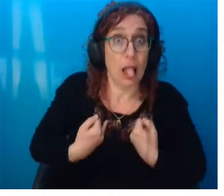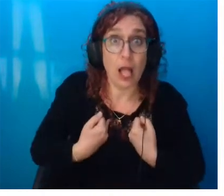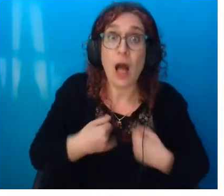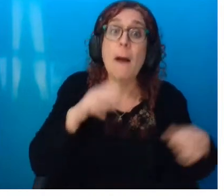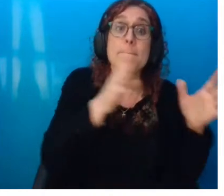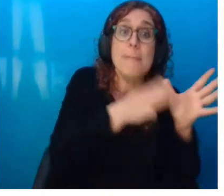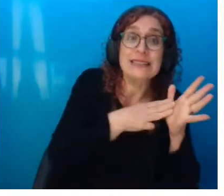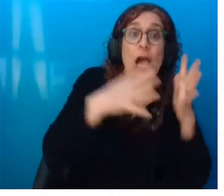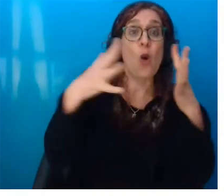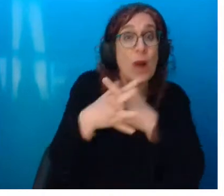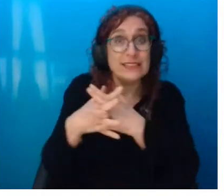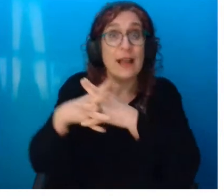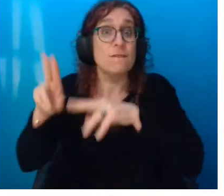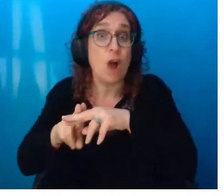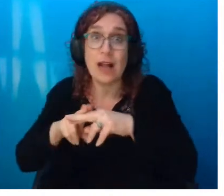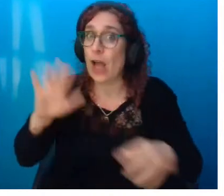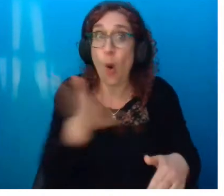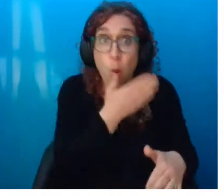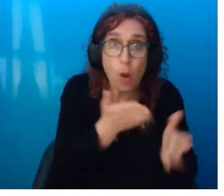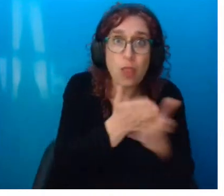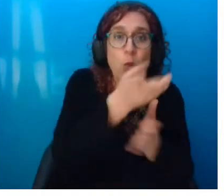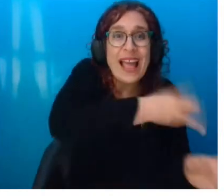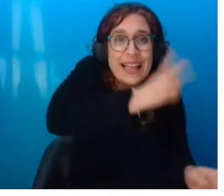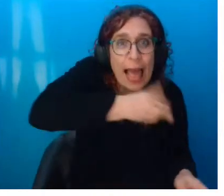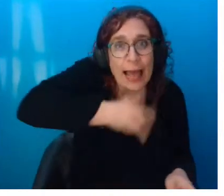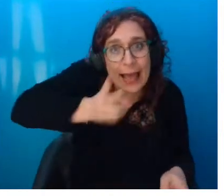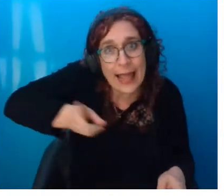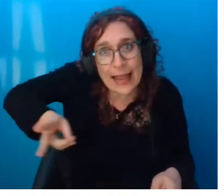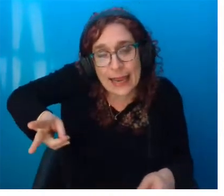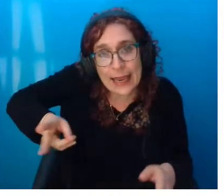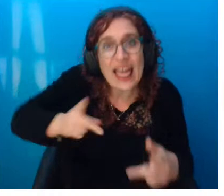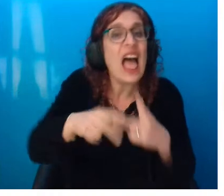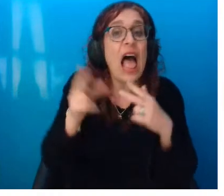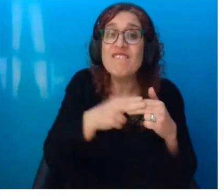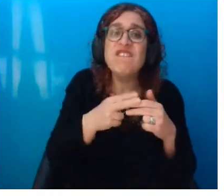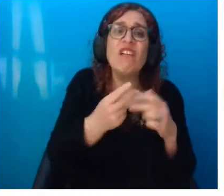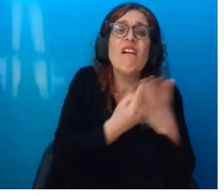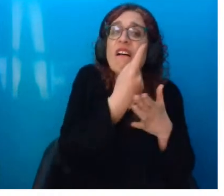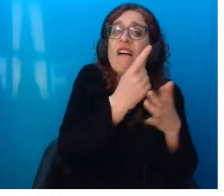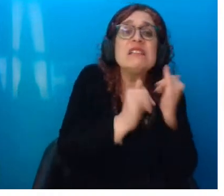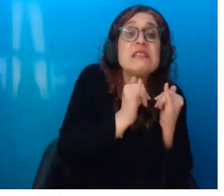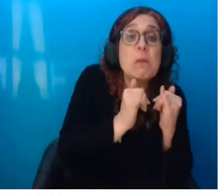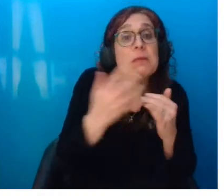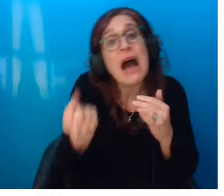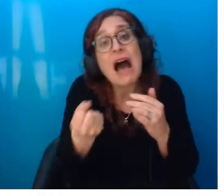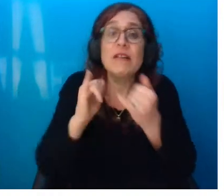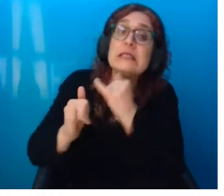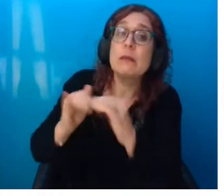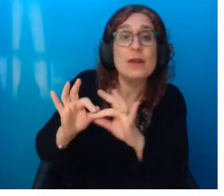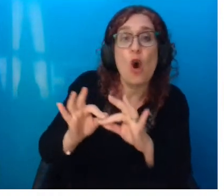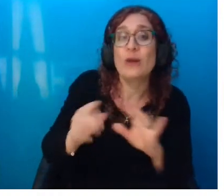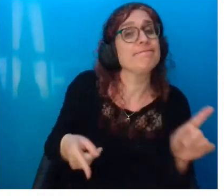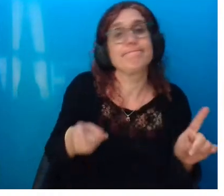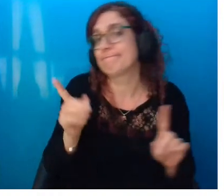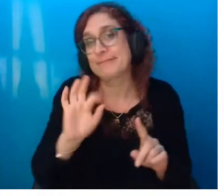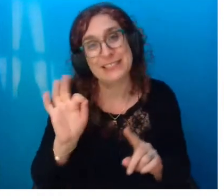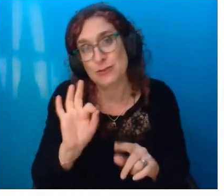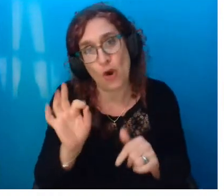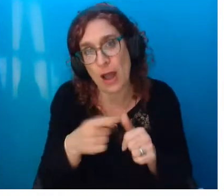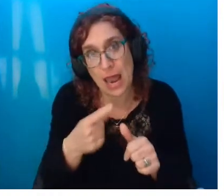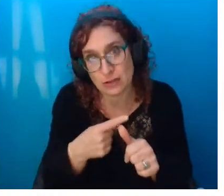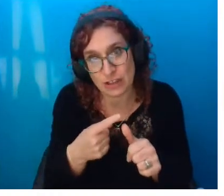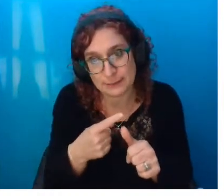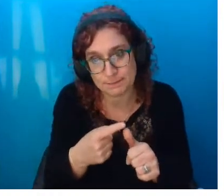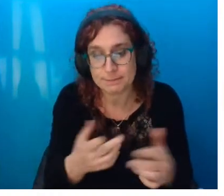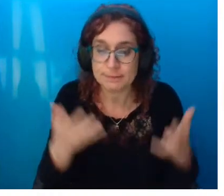Monday. The opposite to that would be tolerance, where you are sensitized without clinical allergy. So in that situation, you might have a